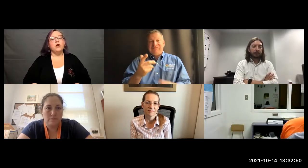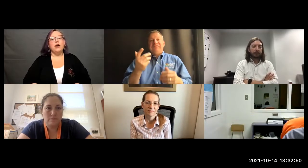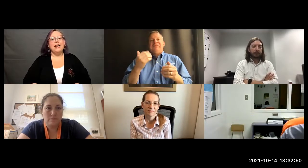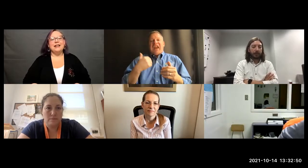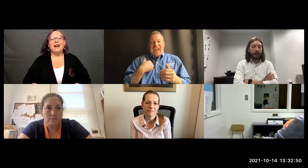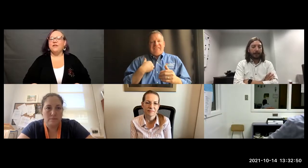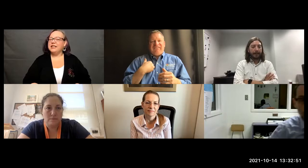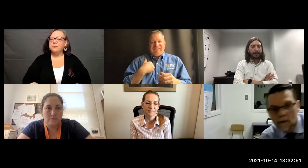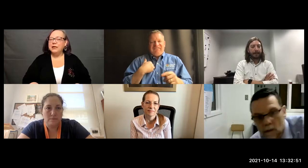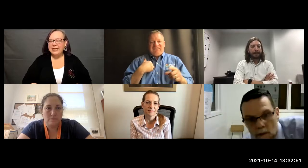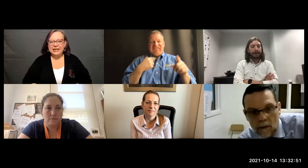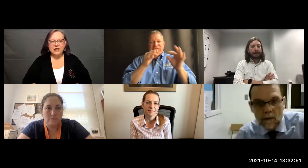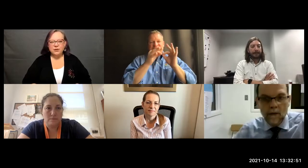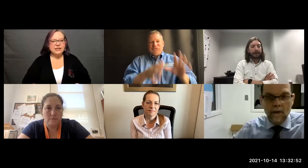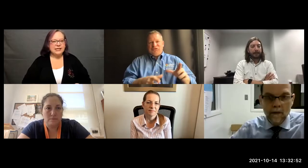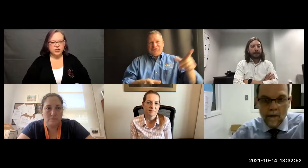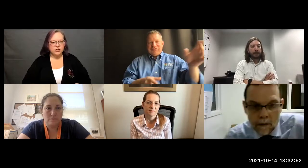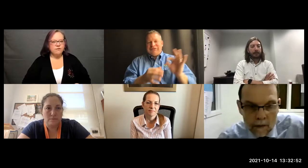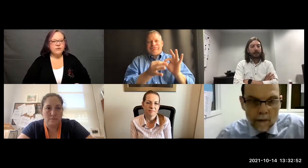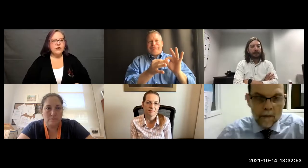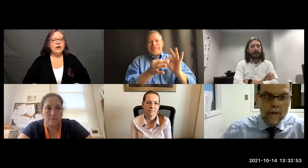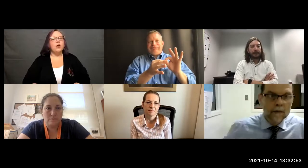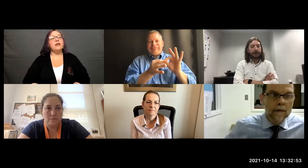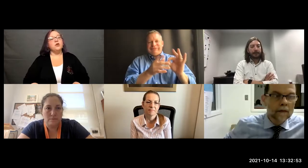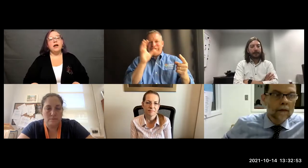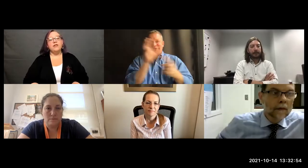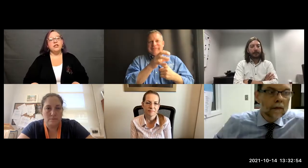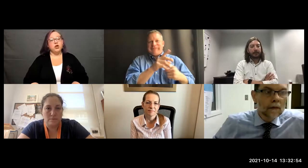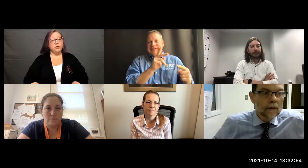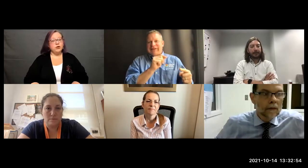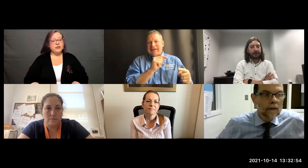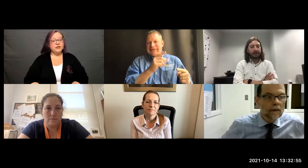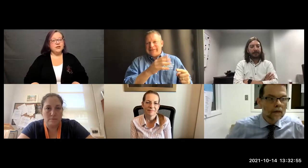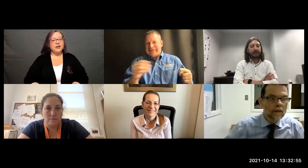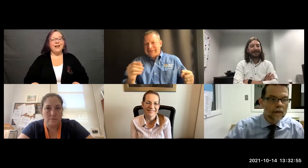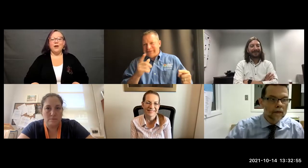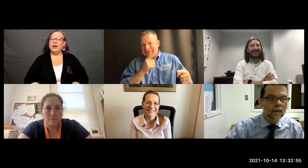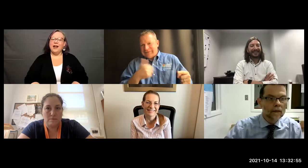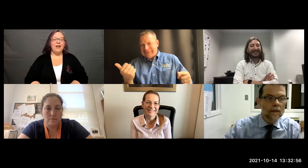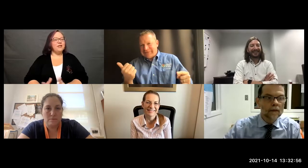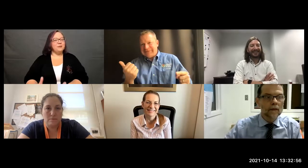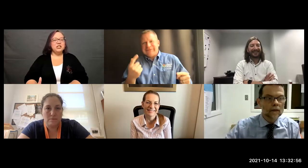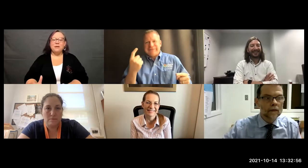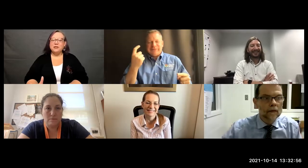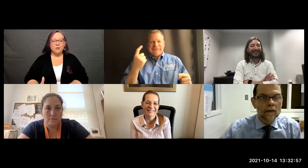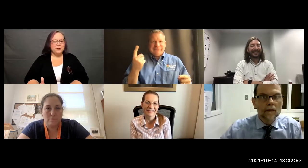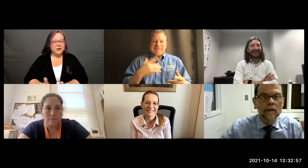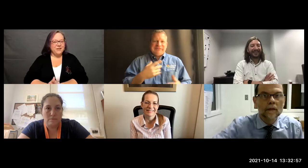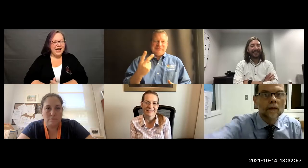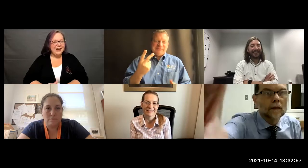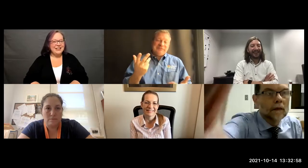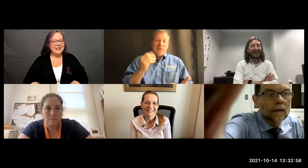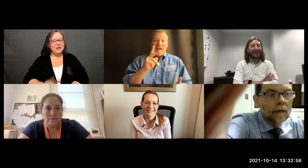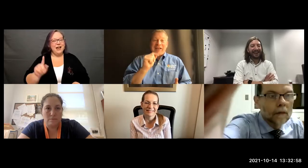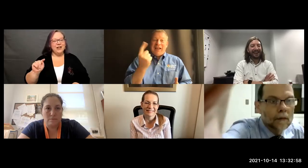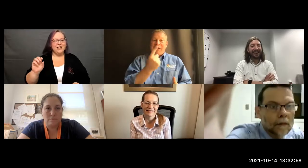will go ahead and kind of explain the procedure. We do have interpreters. We have some champ interpreters. We have